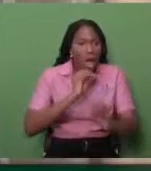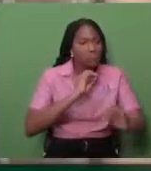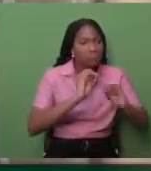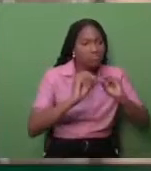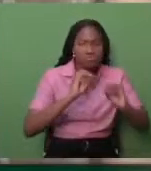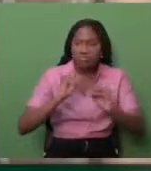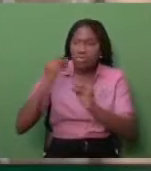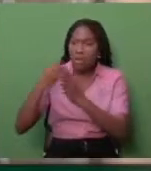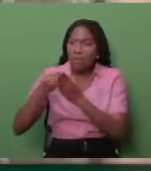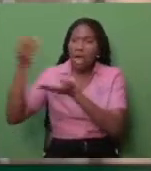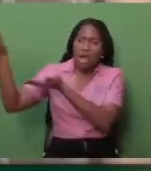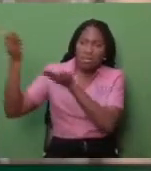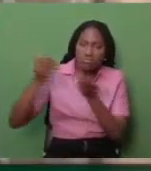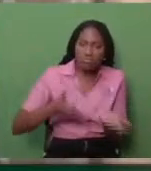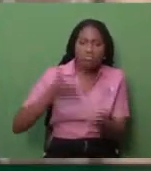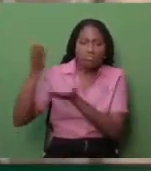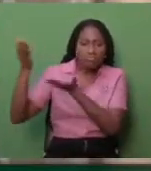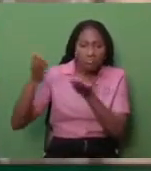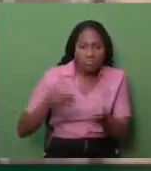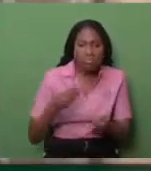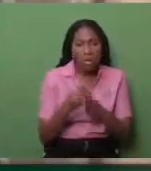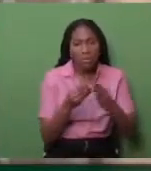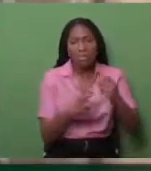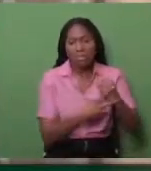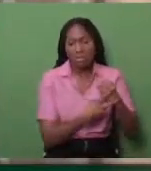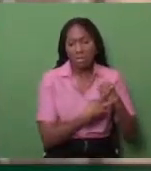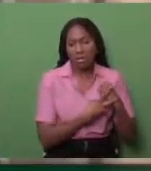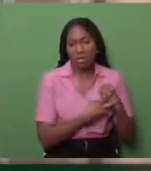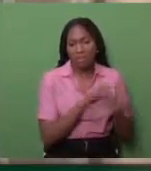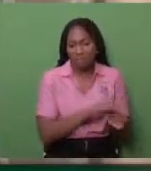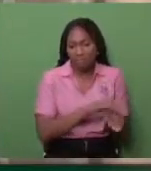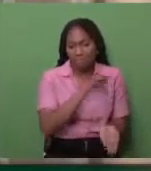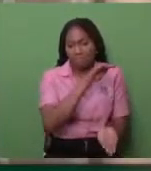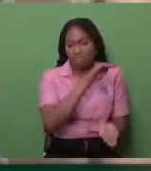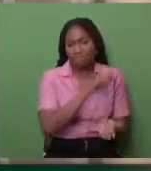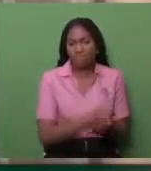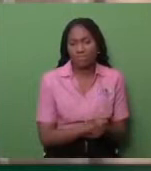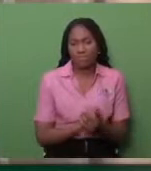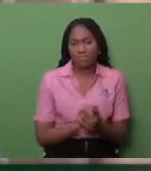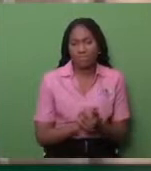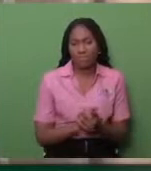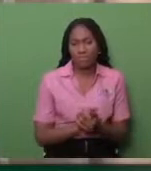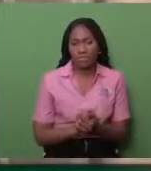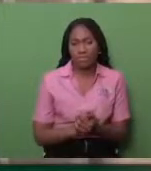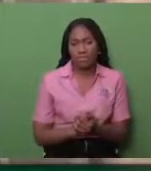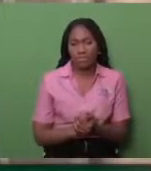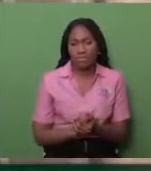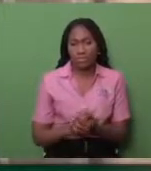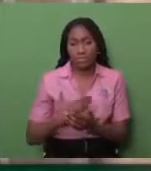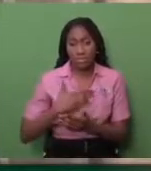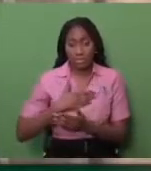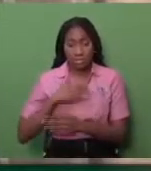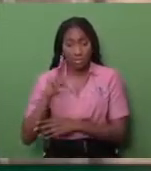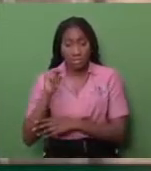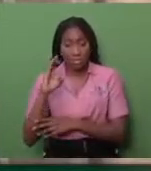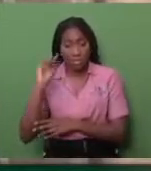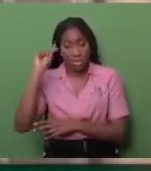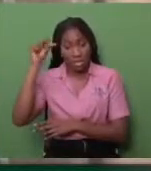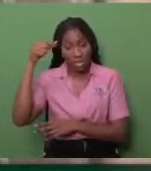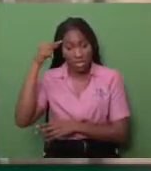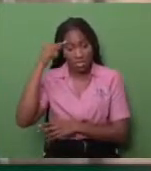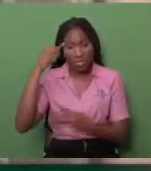official reserves. And here's another stubborn fact, madam. The government I led recorded amongst the highest levels of FDI in our